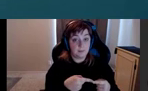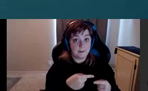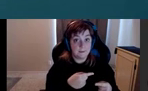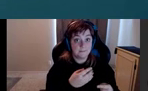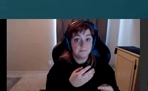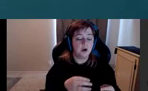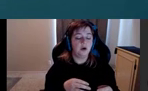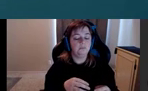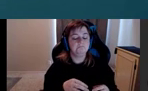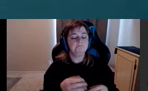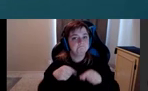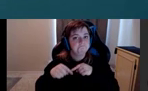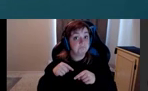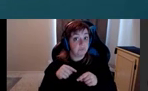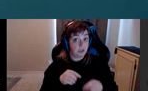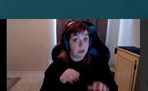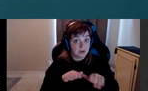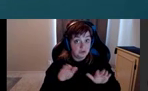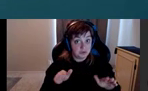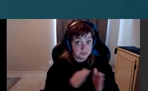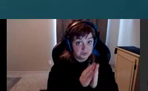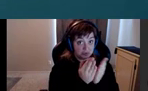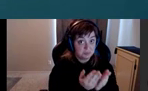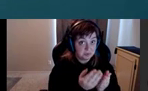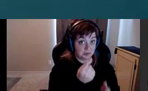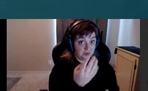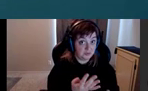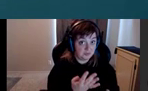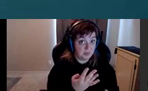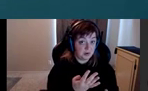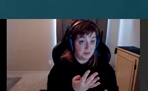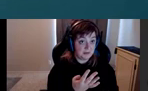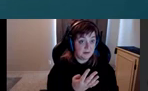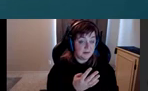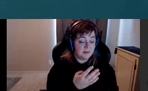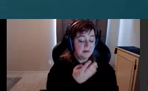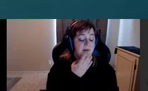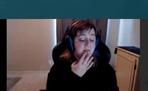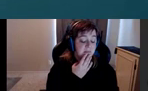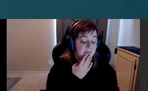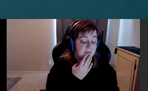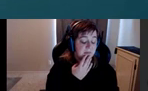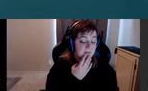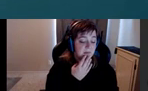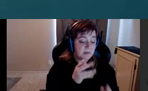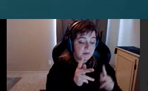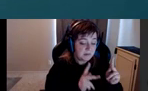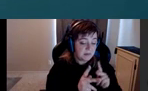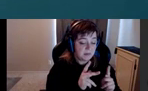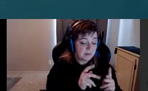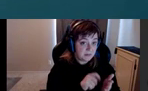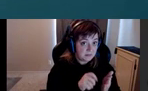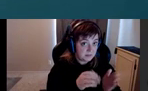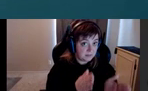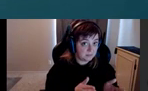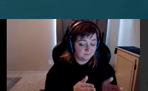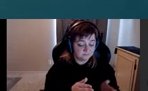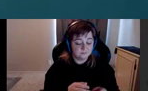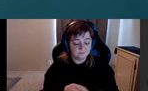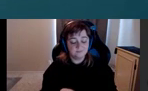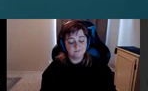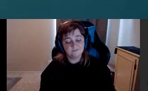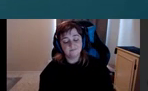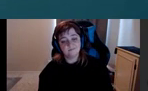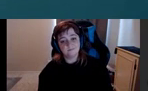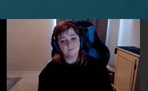say. And less than one fourth of those authors were of people of color, written by people